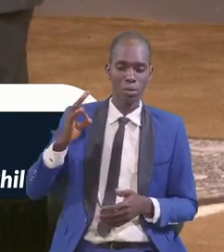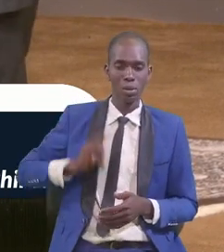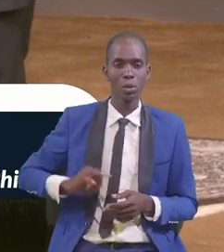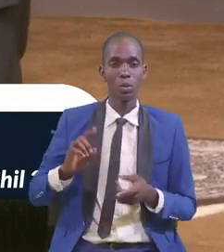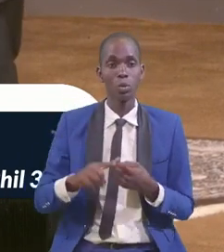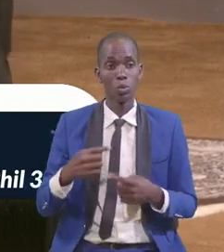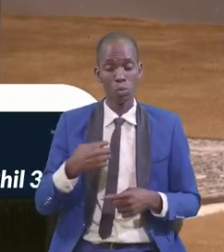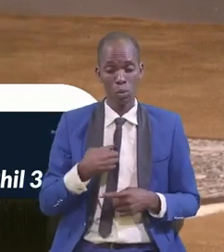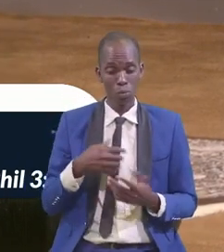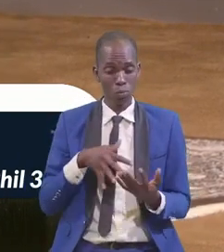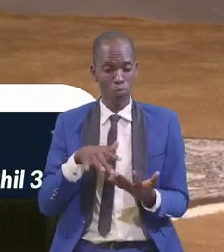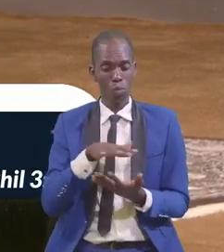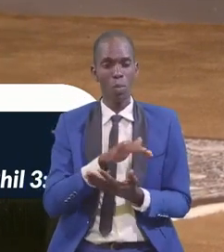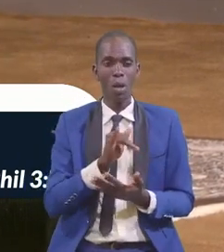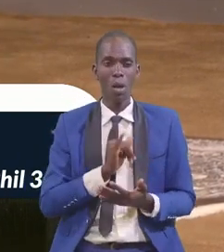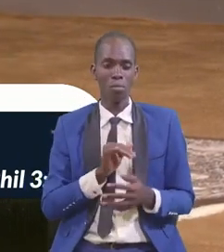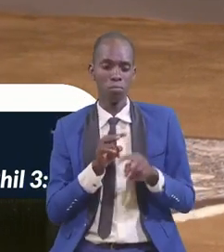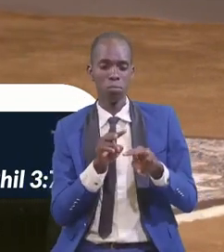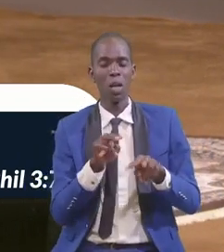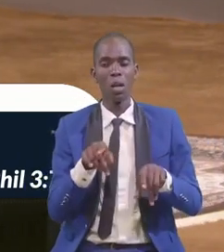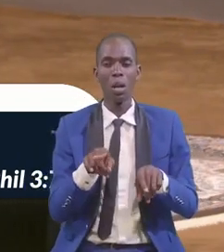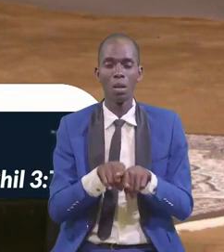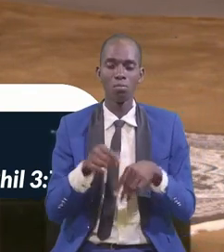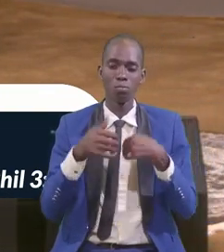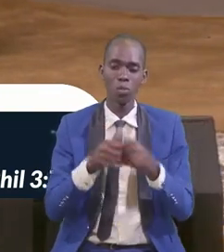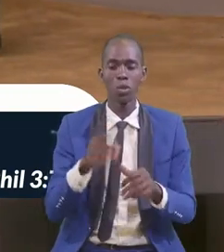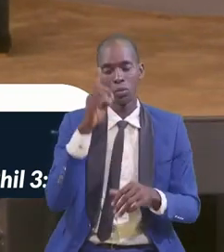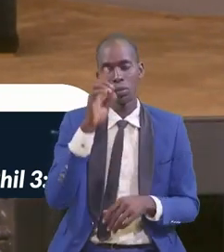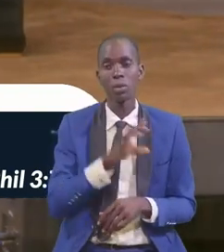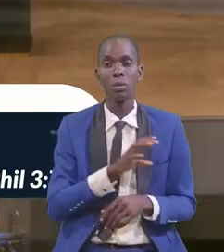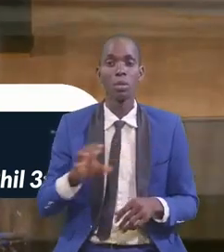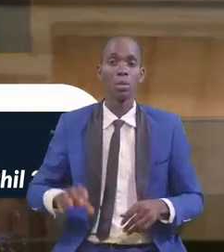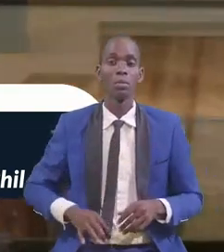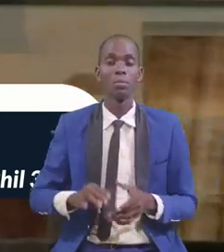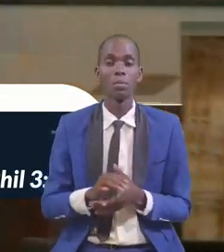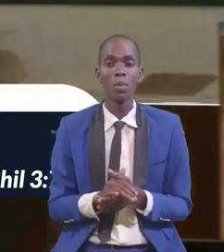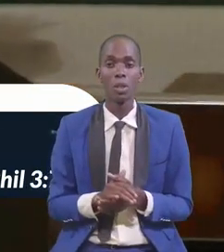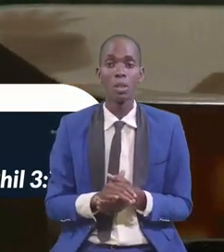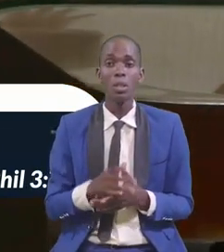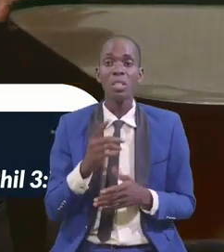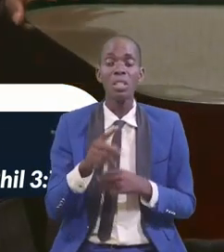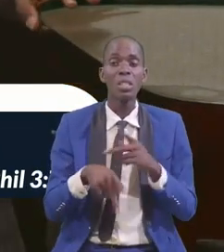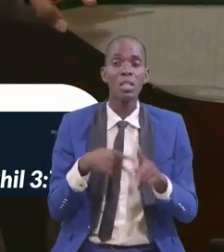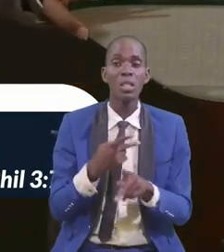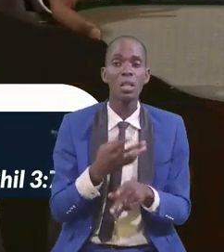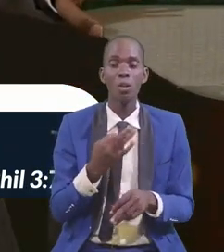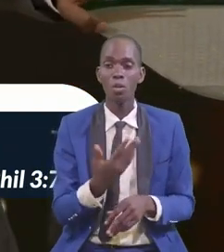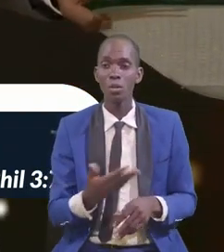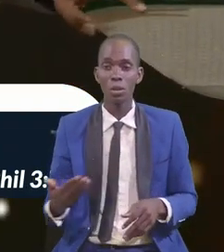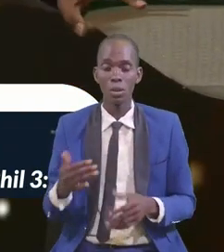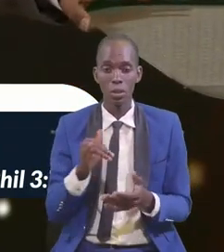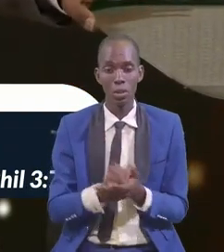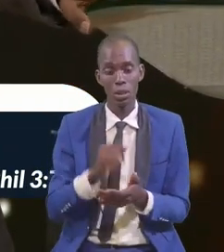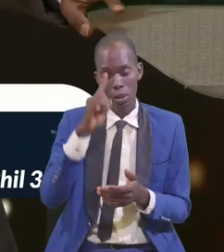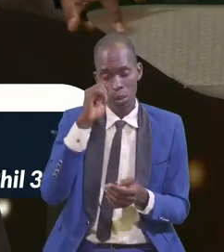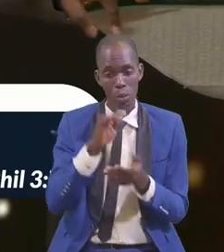those I counted loss for Christ. The kind of things a believer